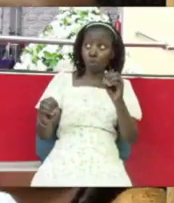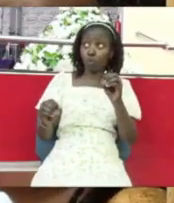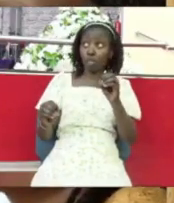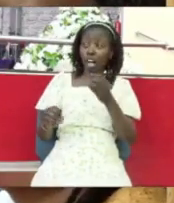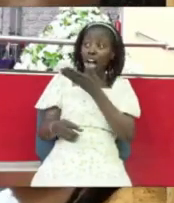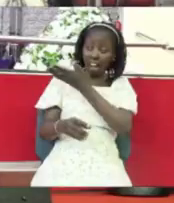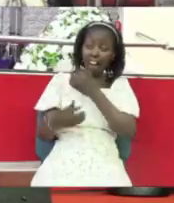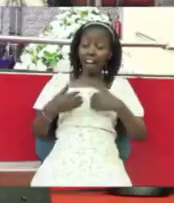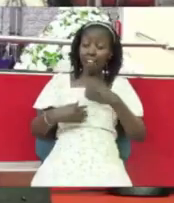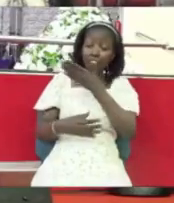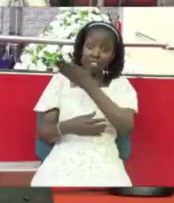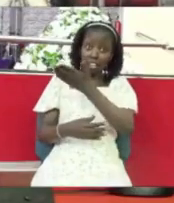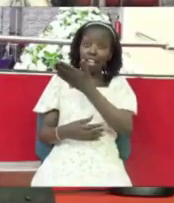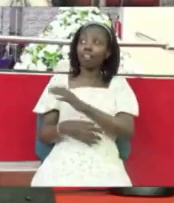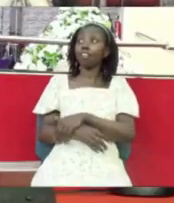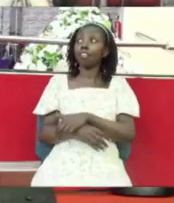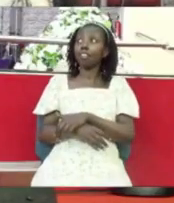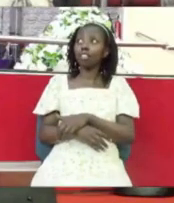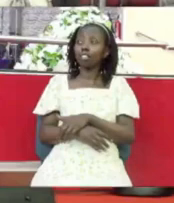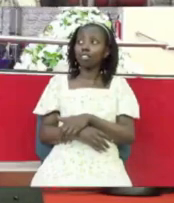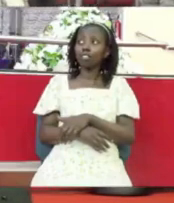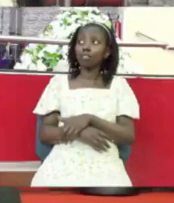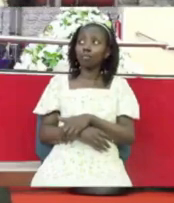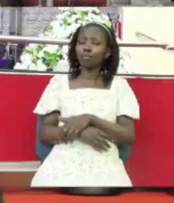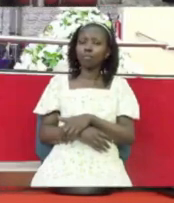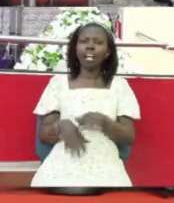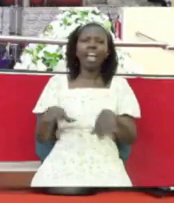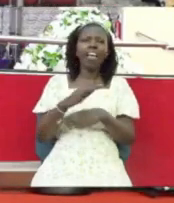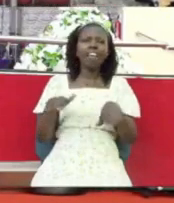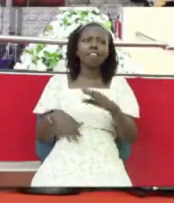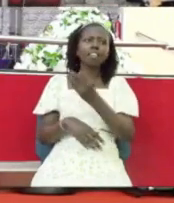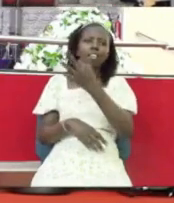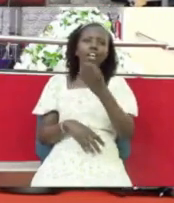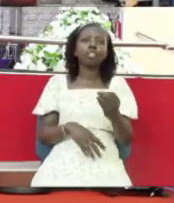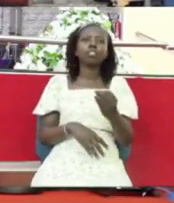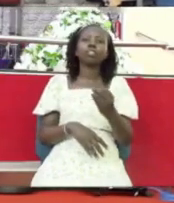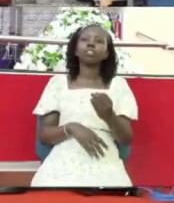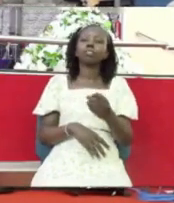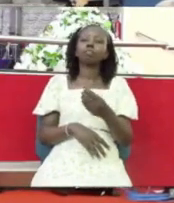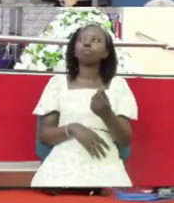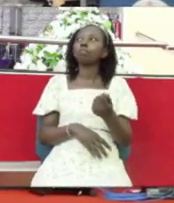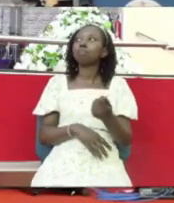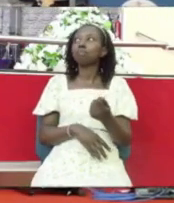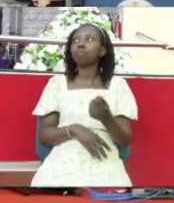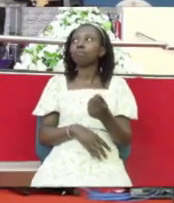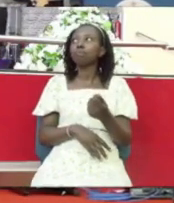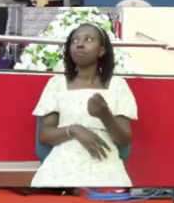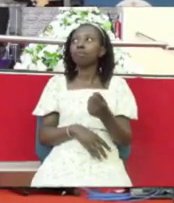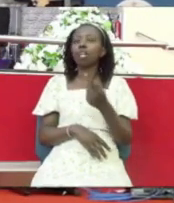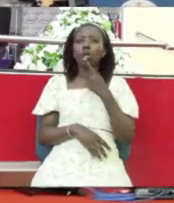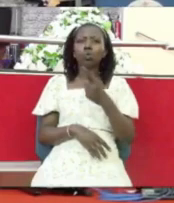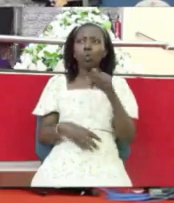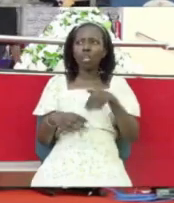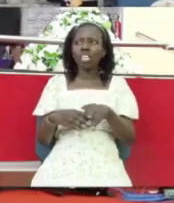is a vehicle that nazunguka huko kwetu. Just goes around this place. Everything is 30 bob. Kila kitu kinauzwa shilingi 30. In that